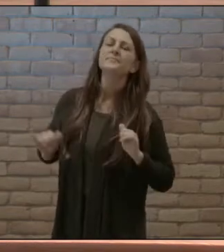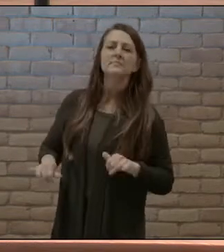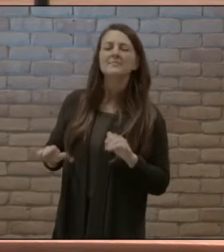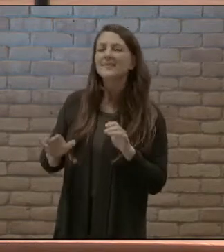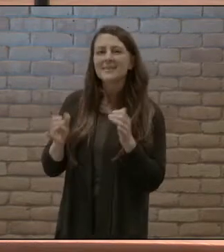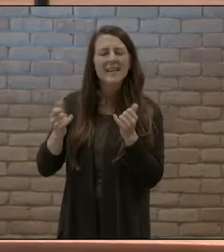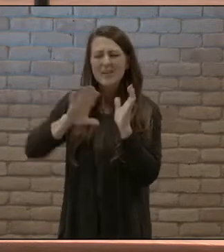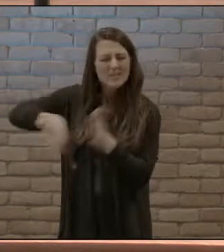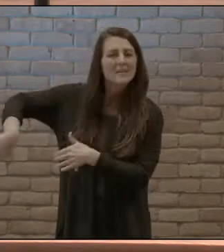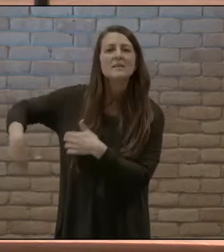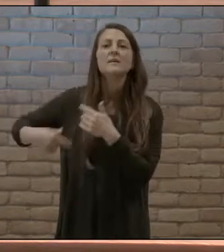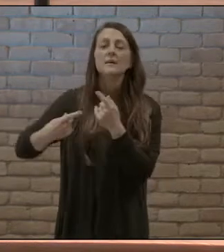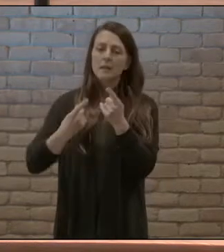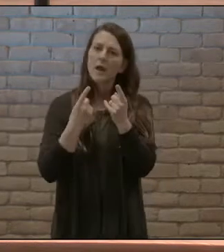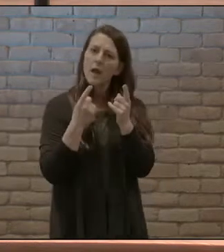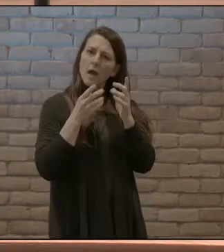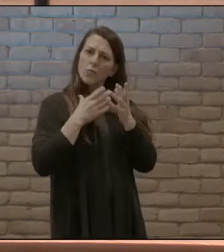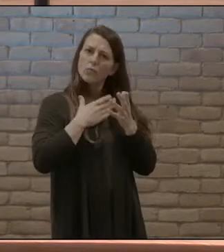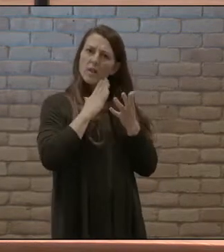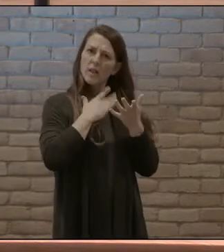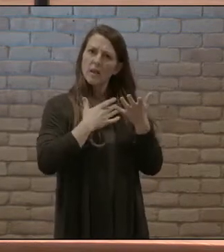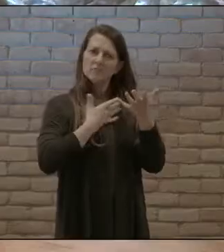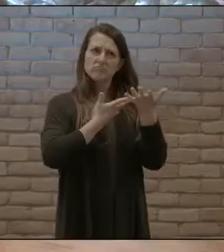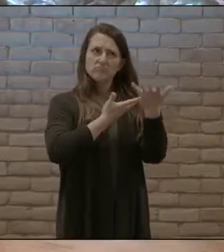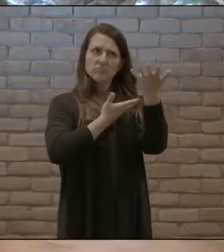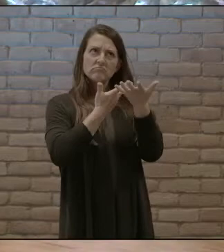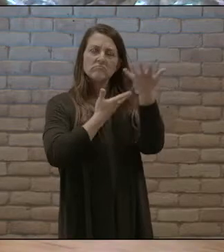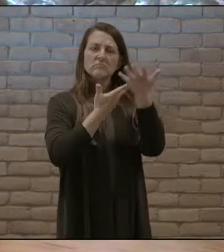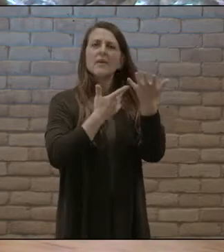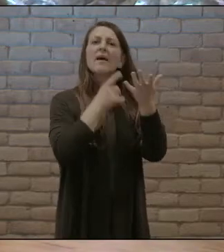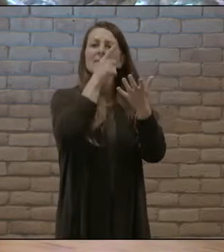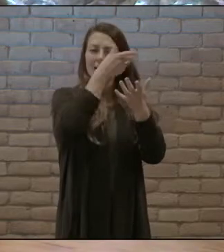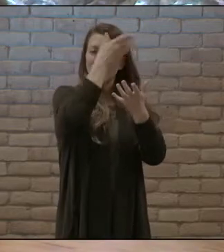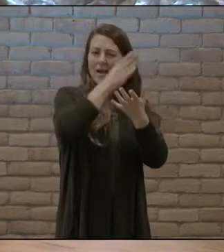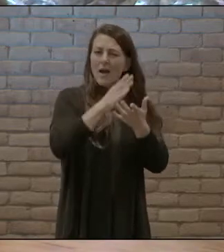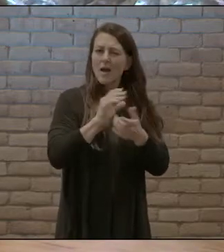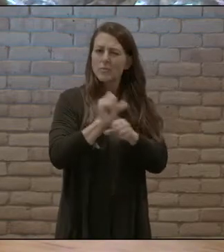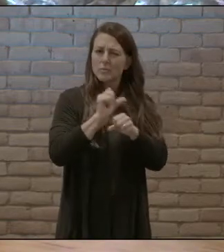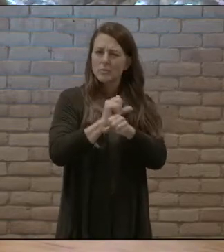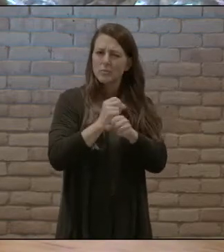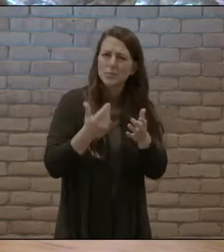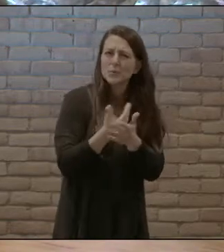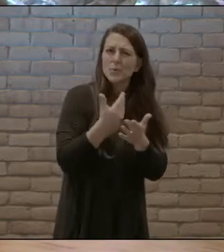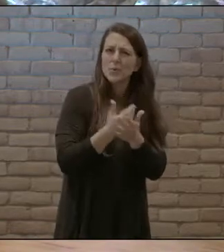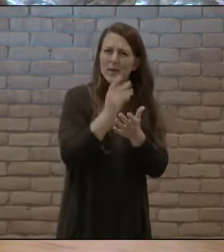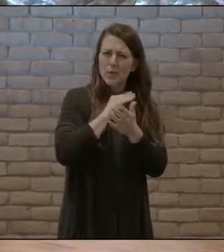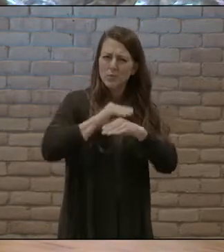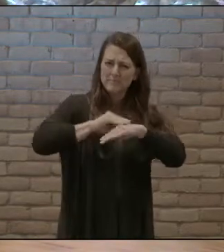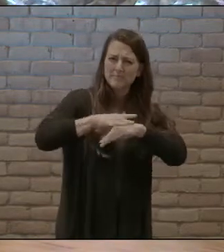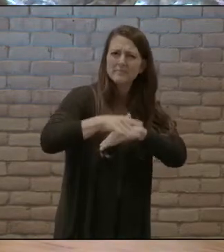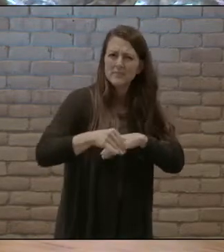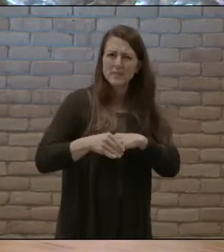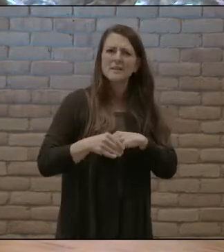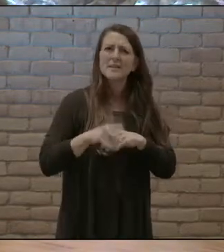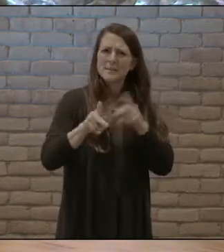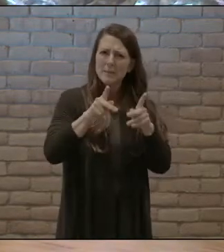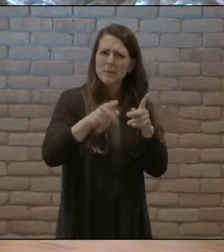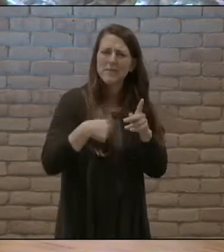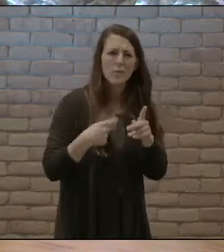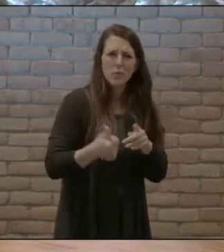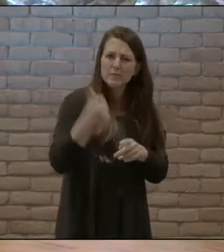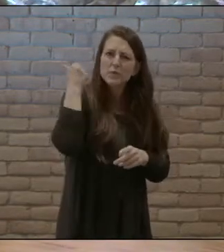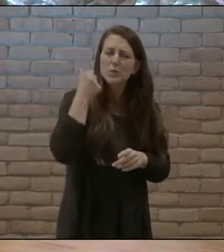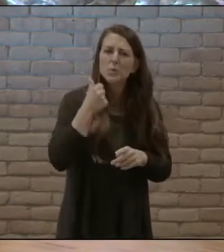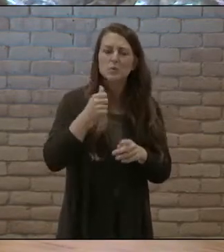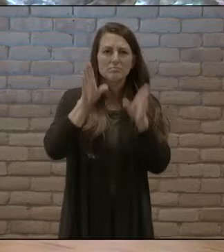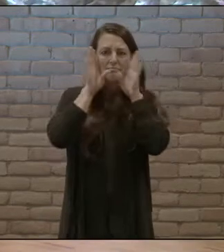And in the midst of that, God was doing something new. He was shaping these people who refused to listen to Jeremiah. And